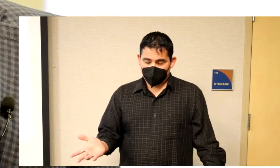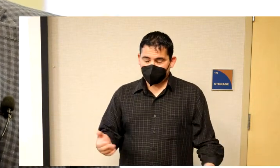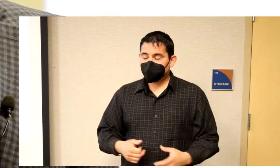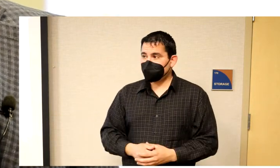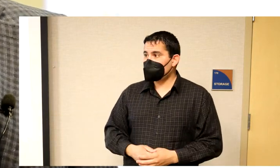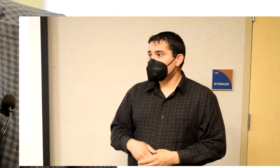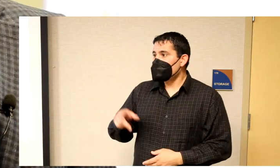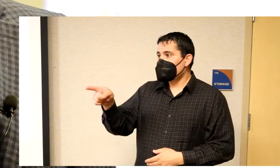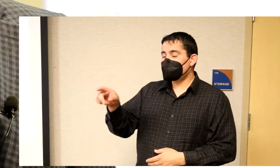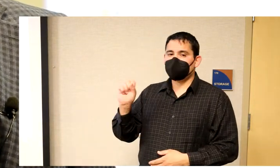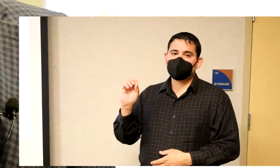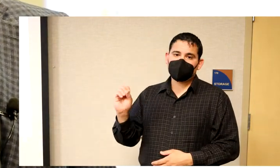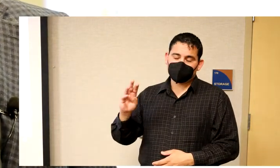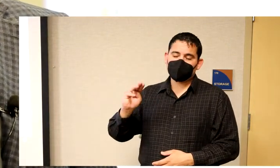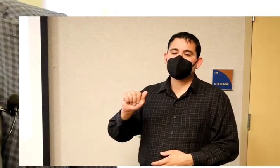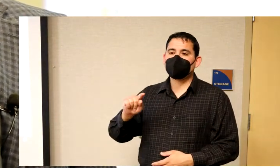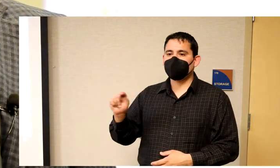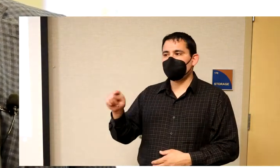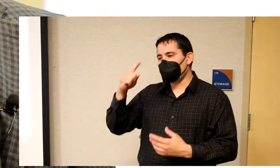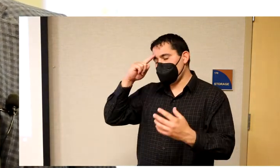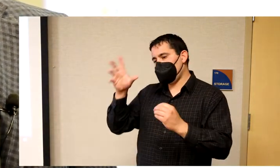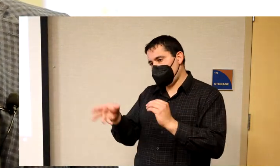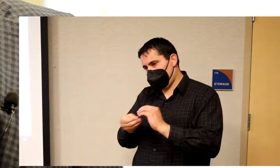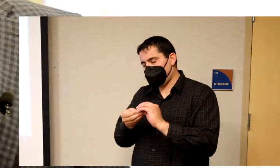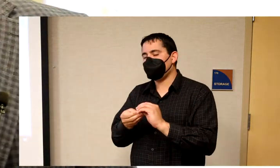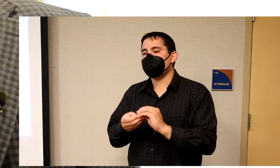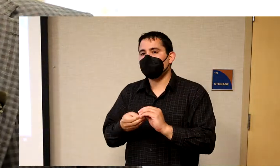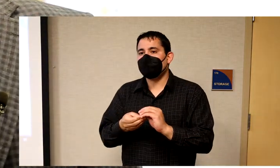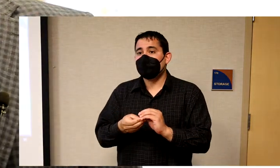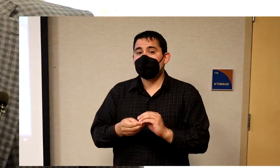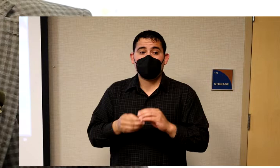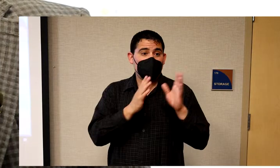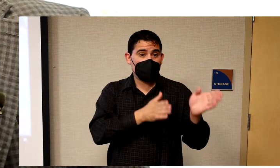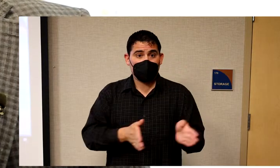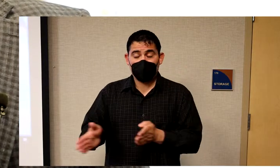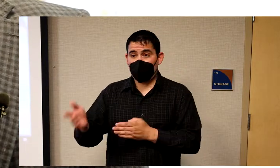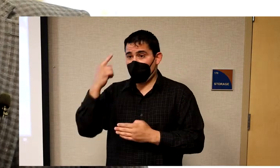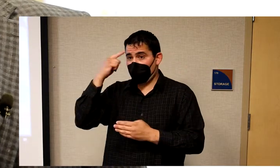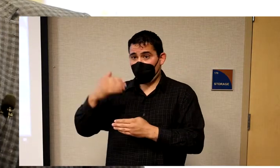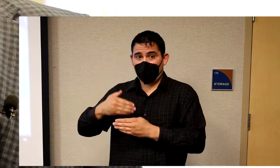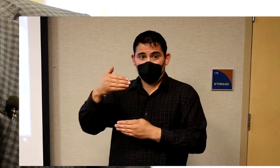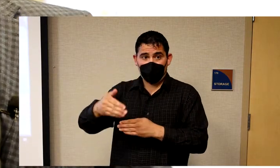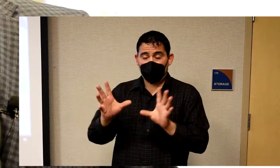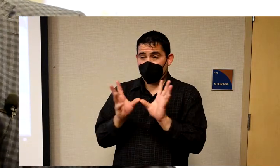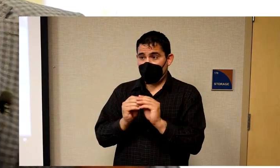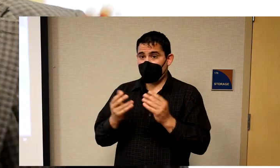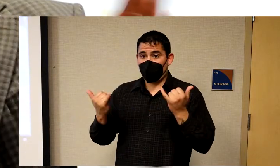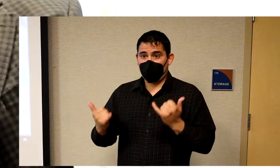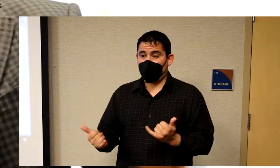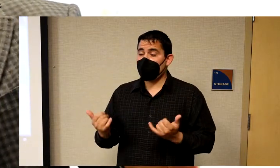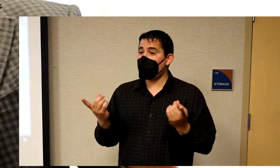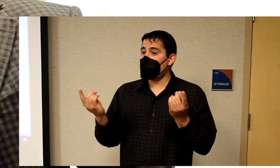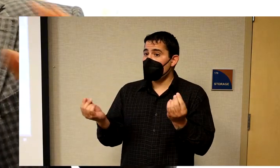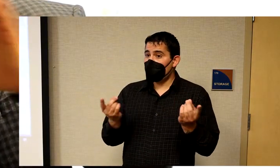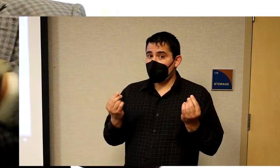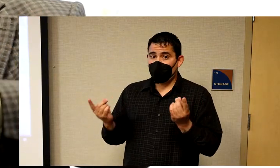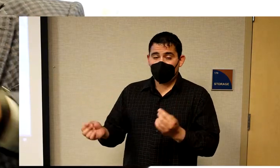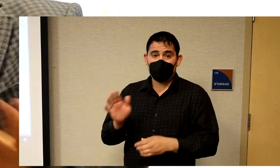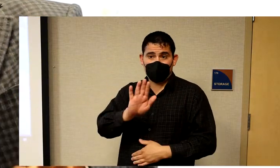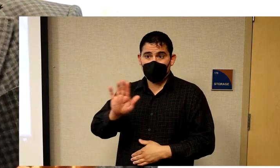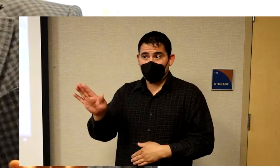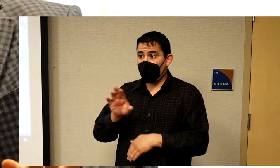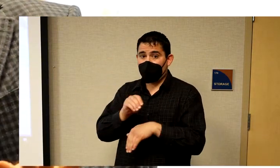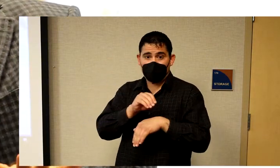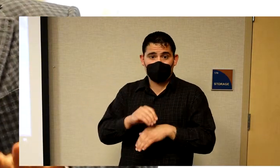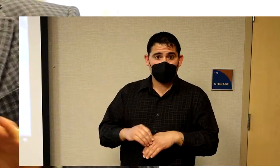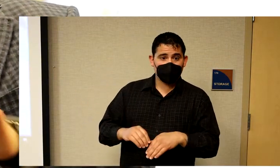So in preparation for the next meeting, if we go the way we're going right now, your council's right in terms